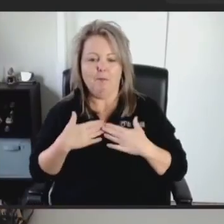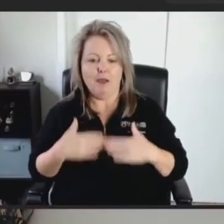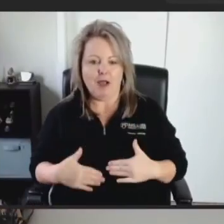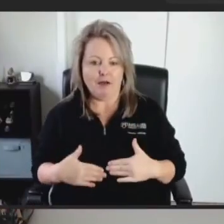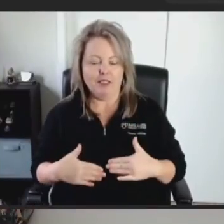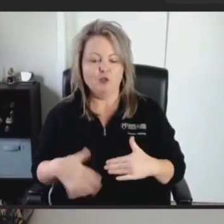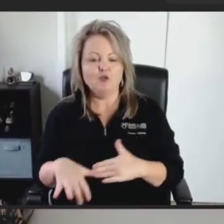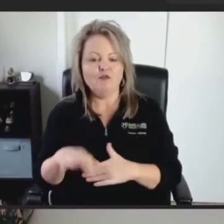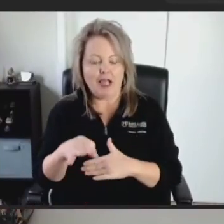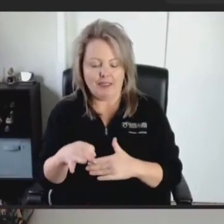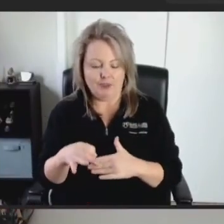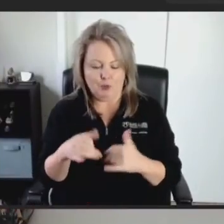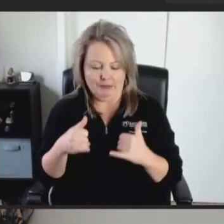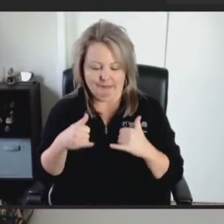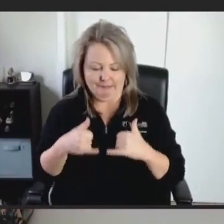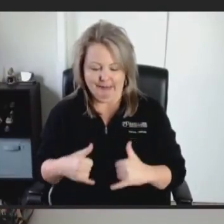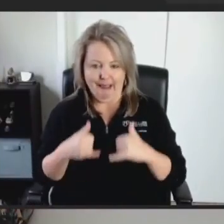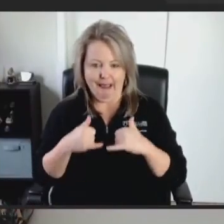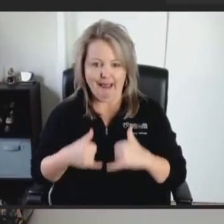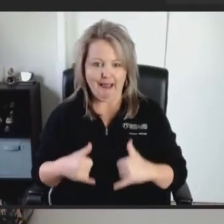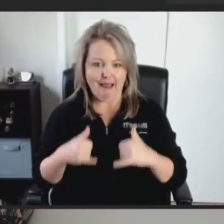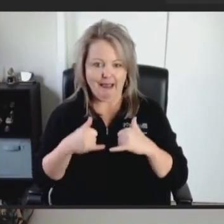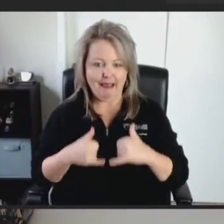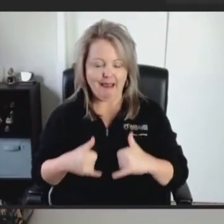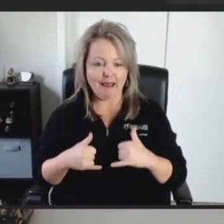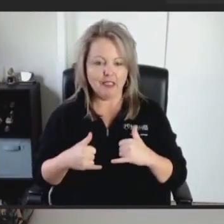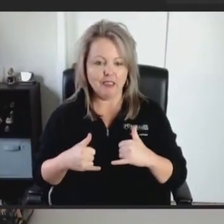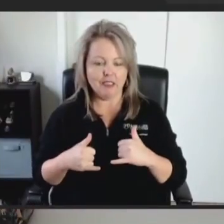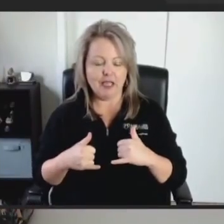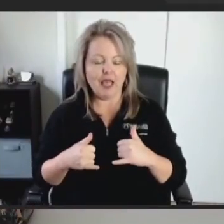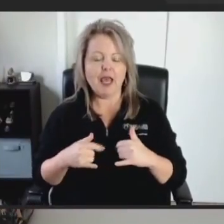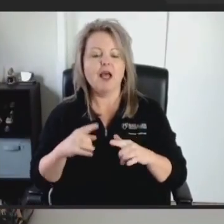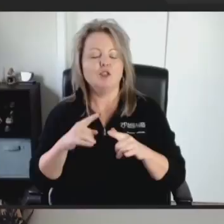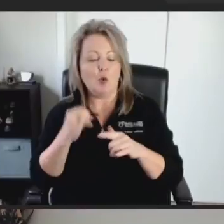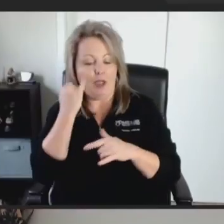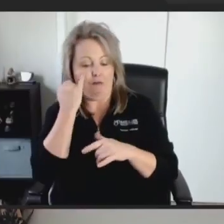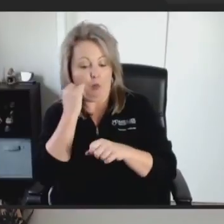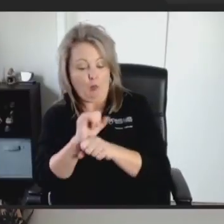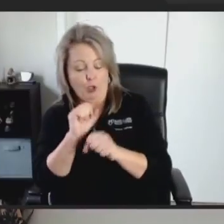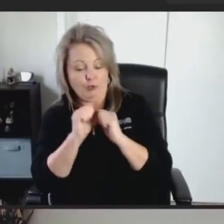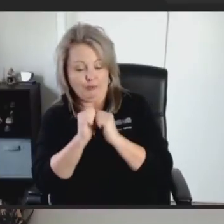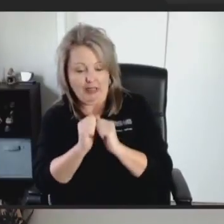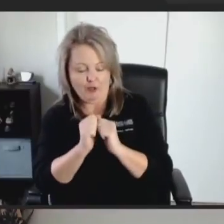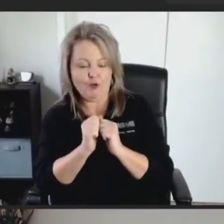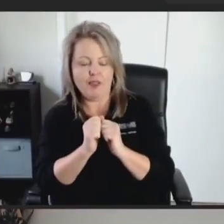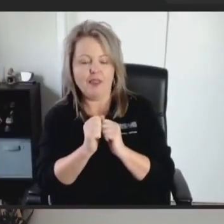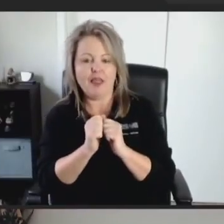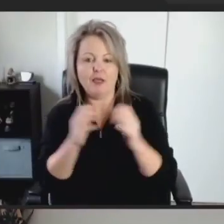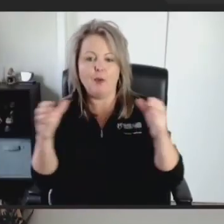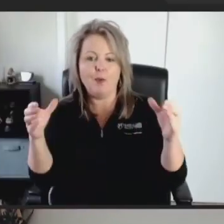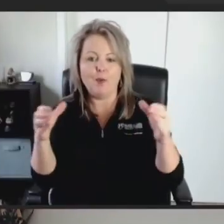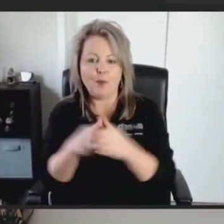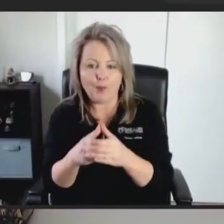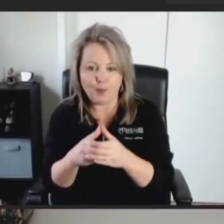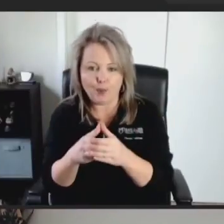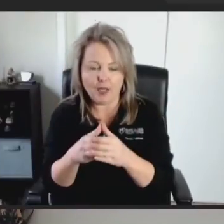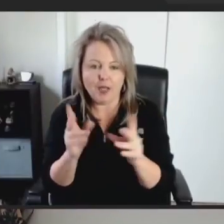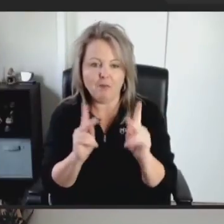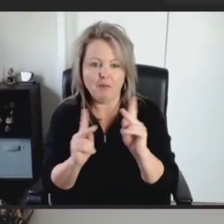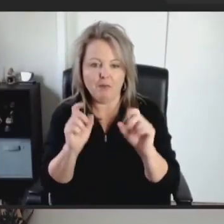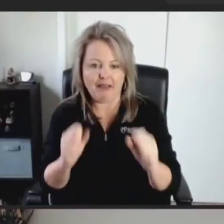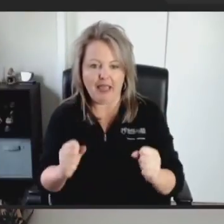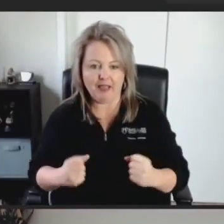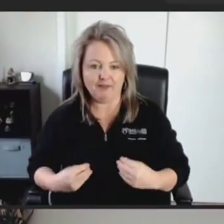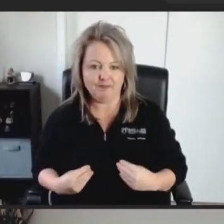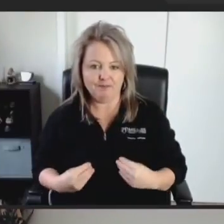collectively act together to decrease the opportunity for it to have hosts, that's when it will go away. I'm